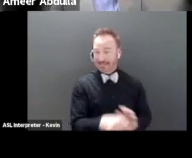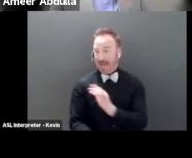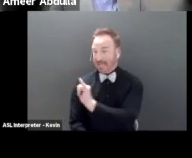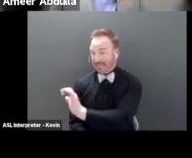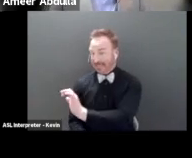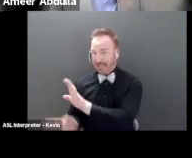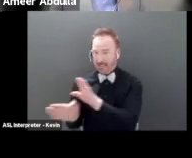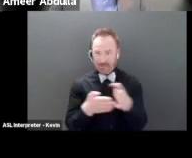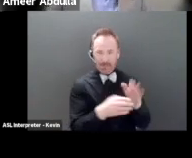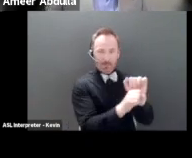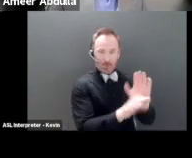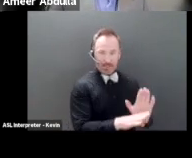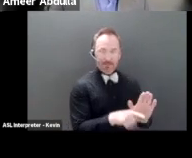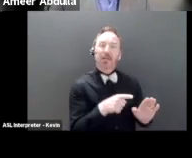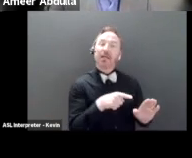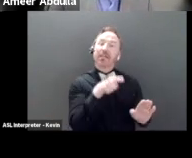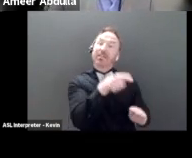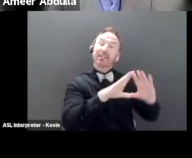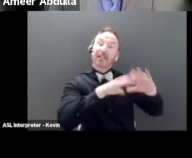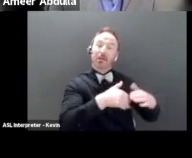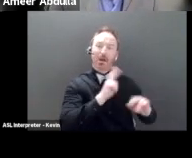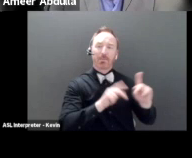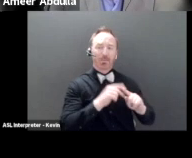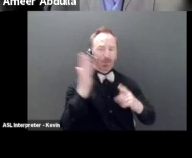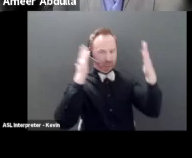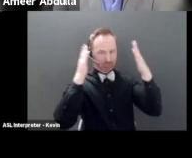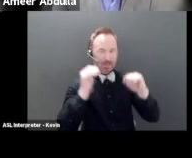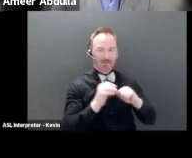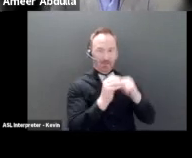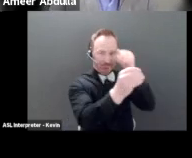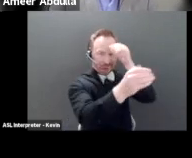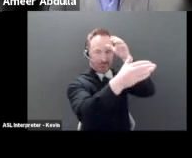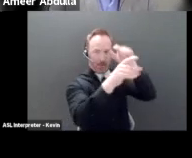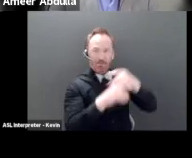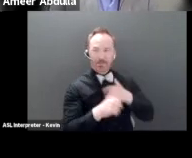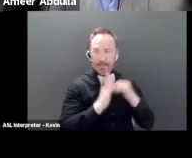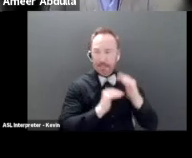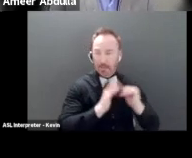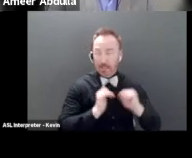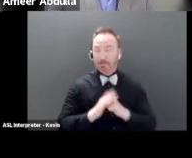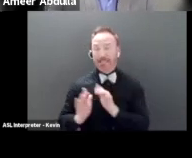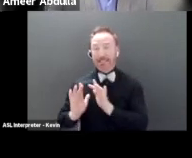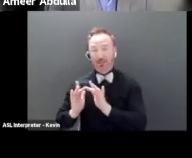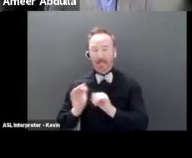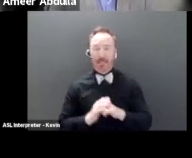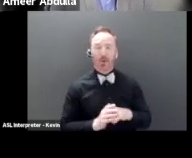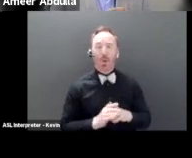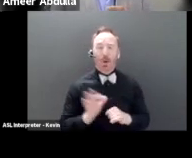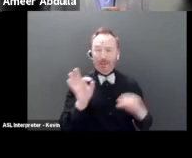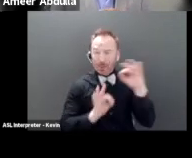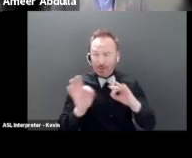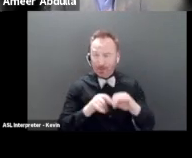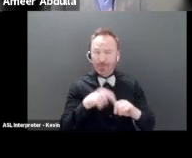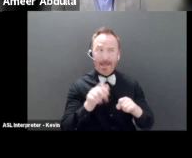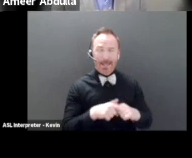are very familiar with and very comfortable with, or at least the internet is and Google is. And so hopefully